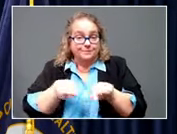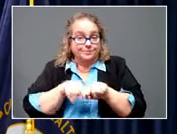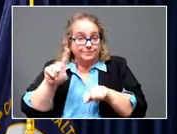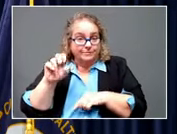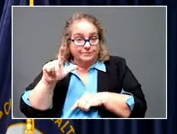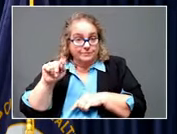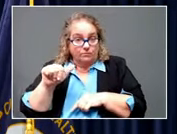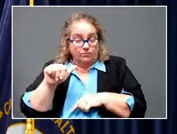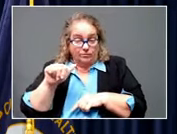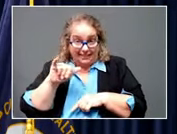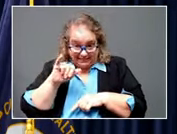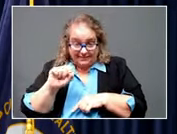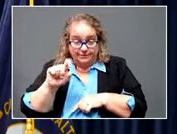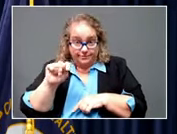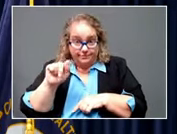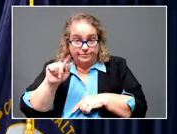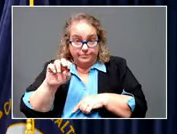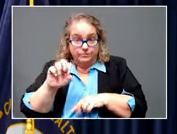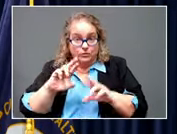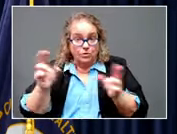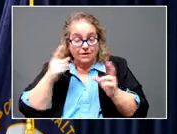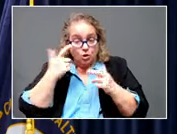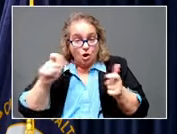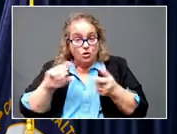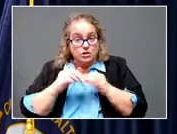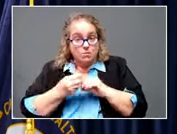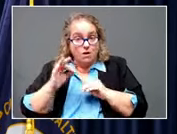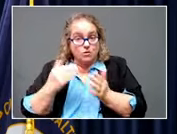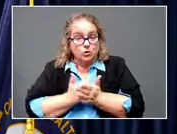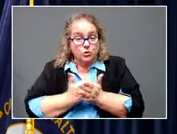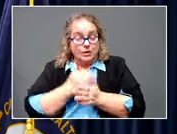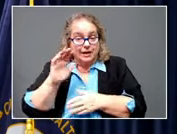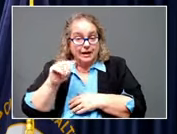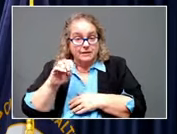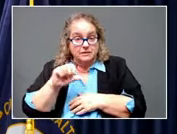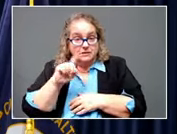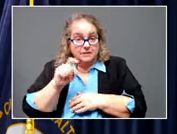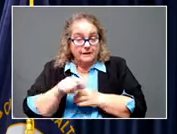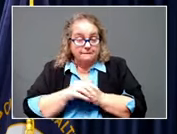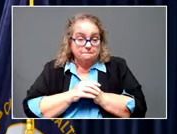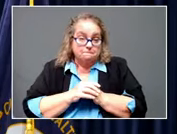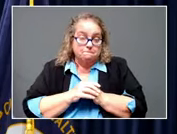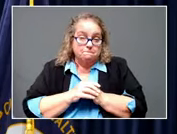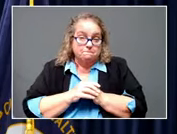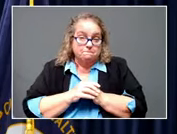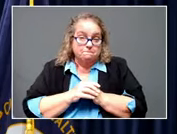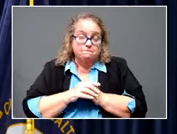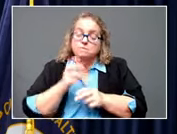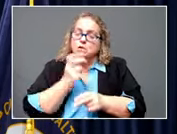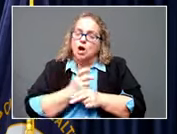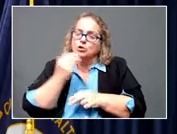a large number of new cases and potentially severe cases? It's hard to know how high it will